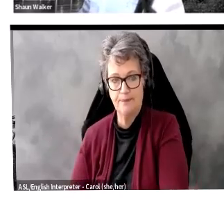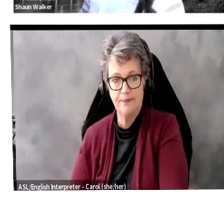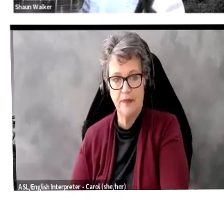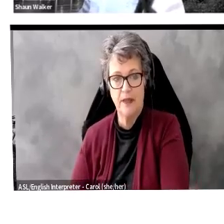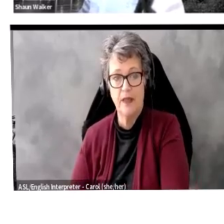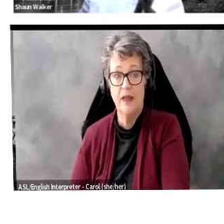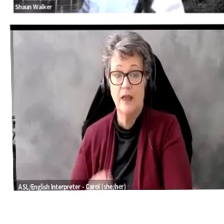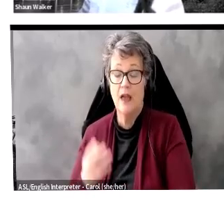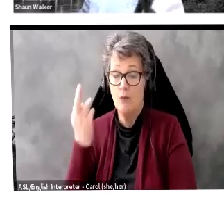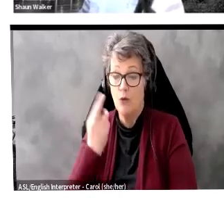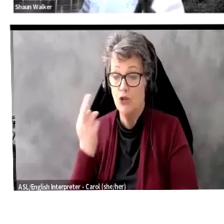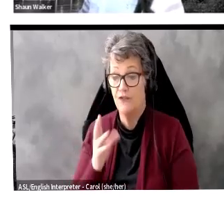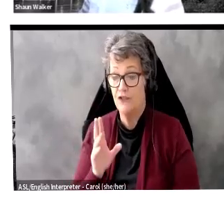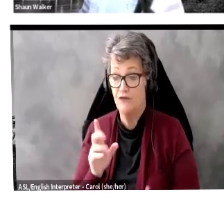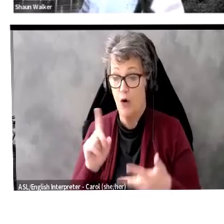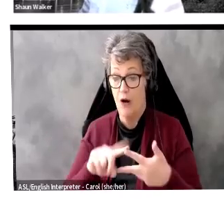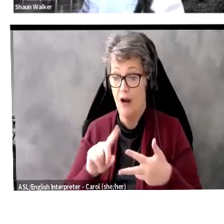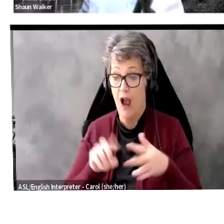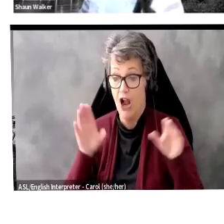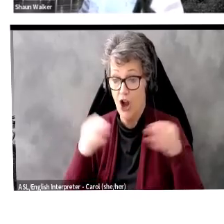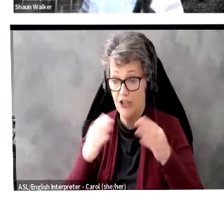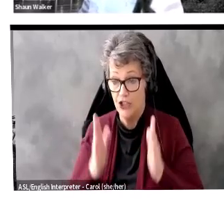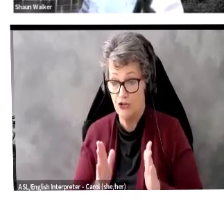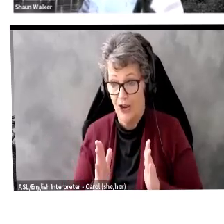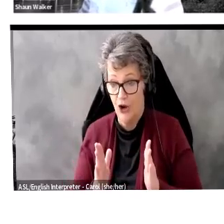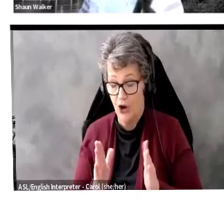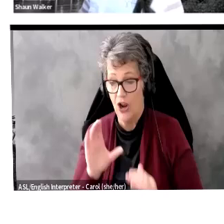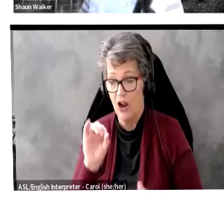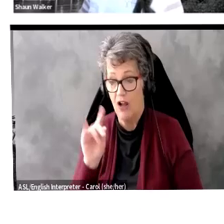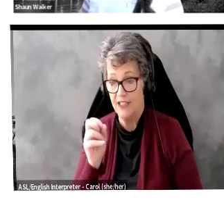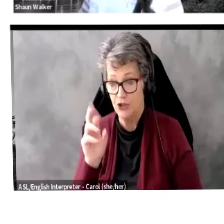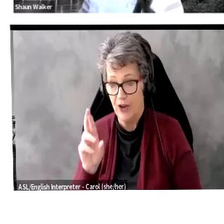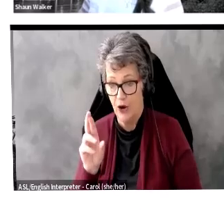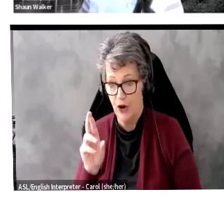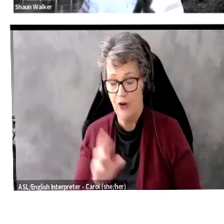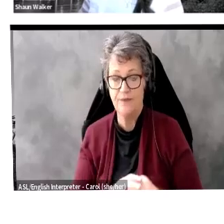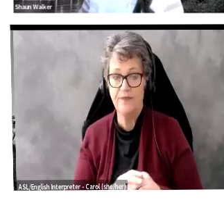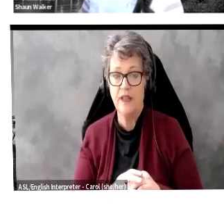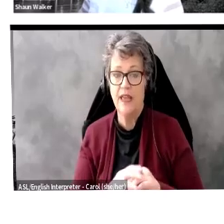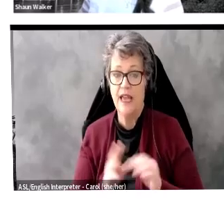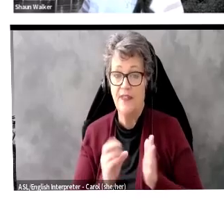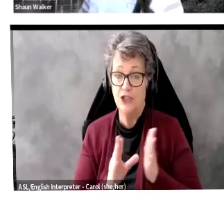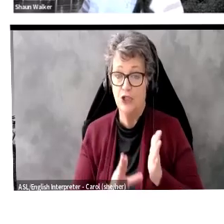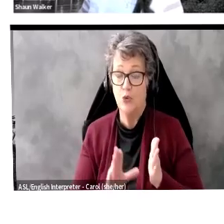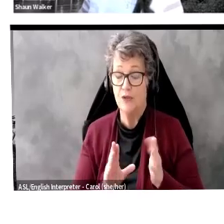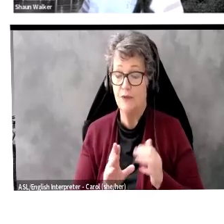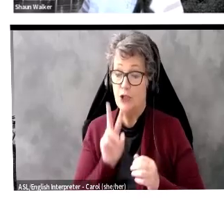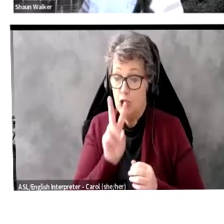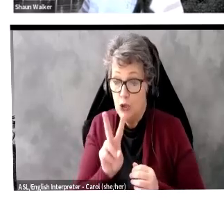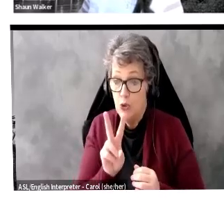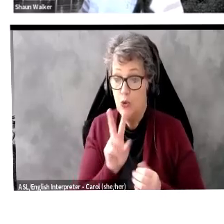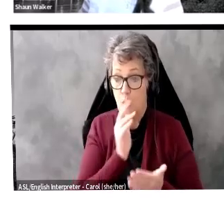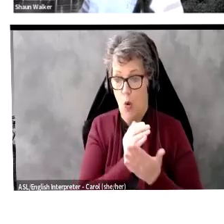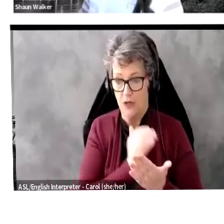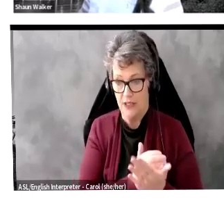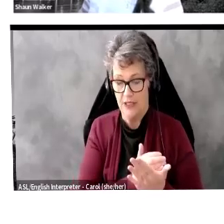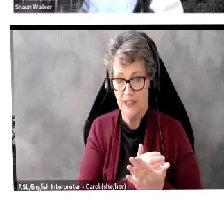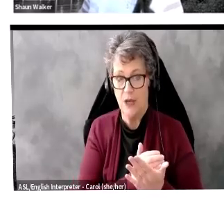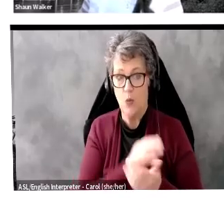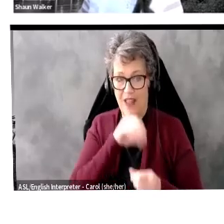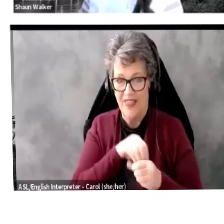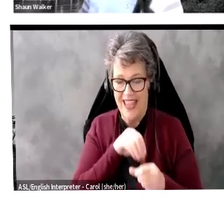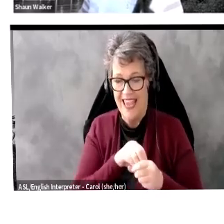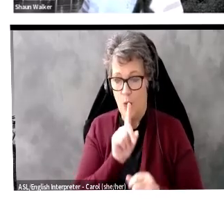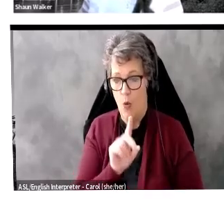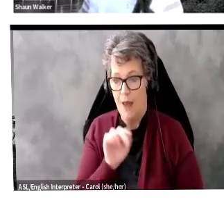The purpose for identifying concentrators are students completing two designated courses within